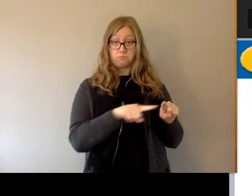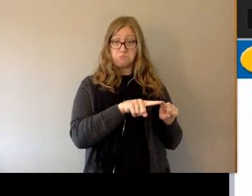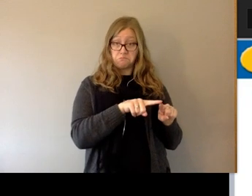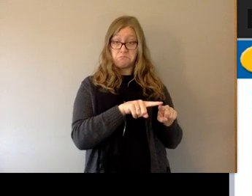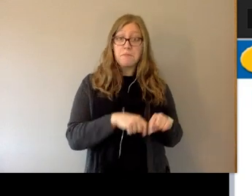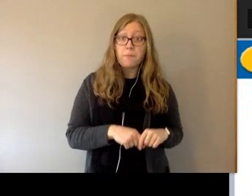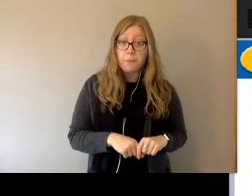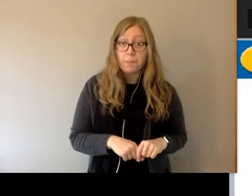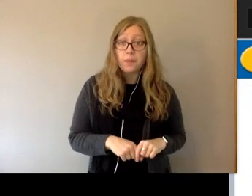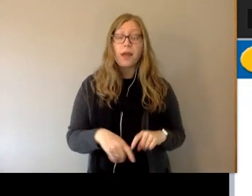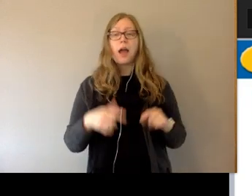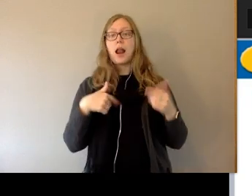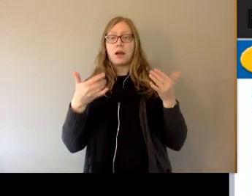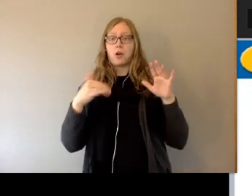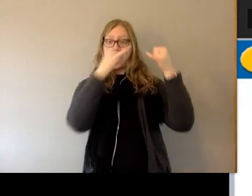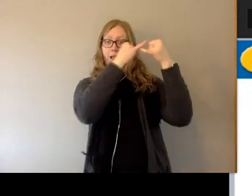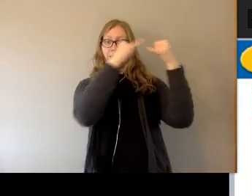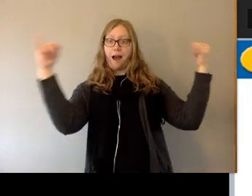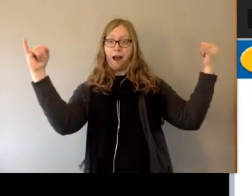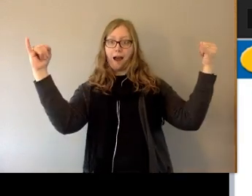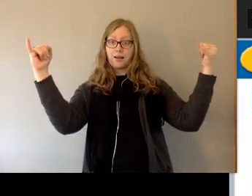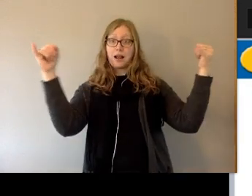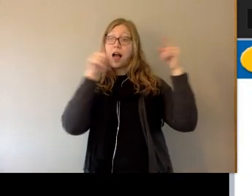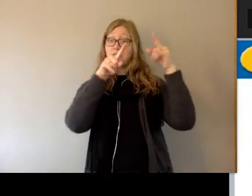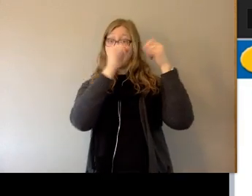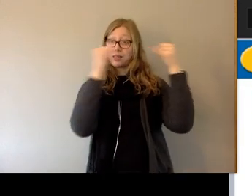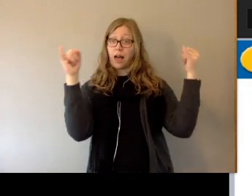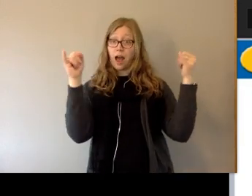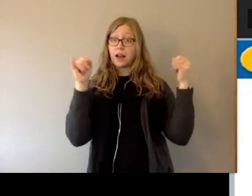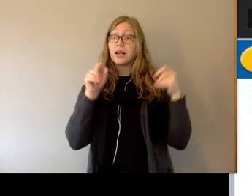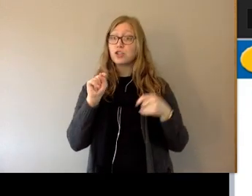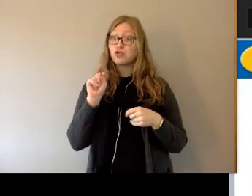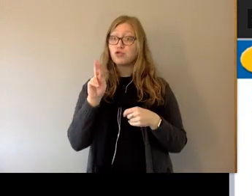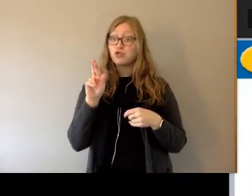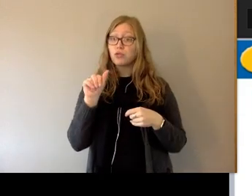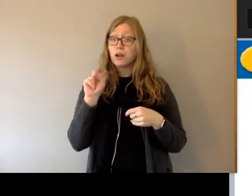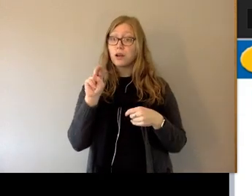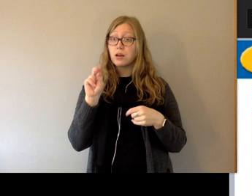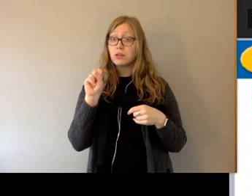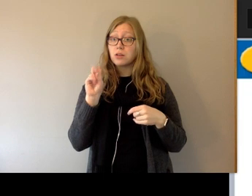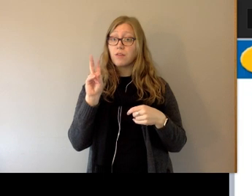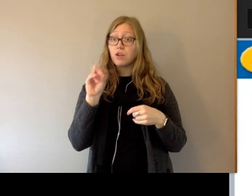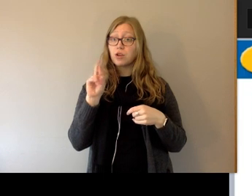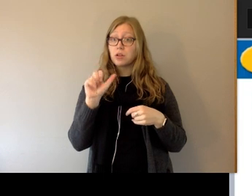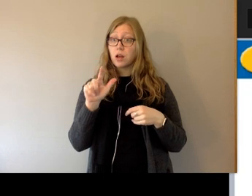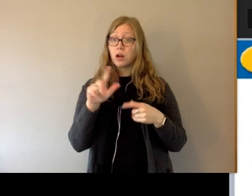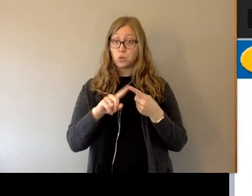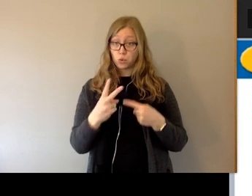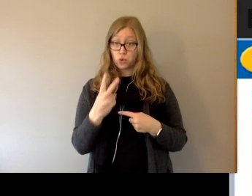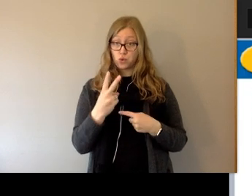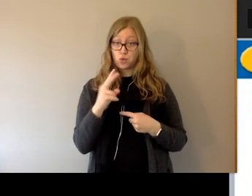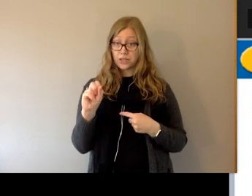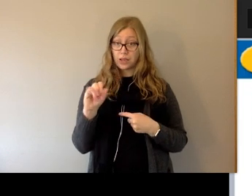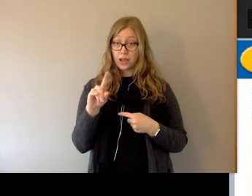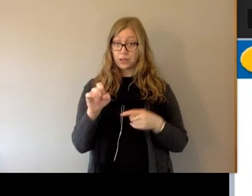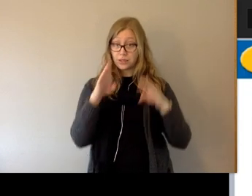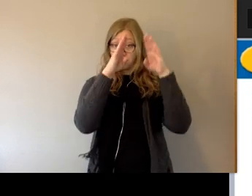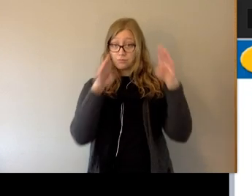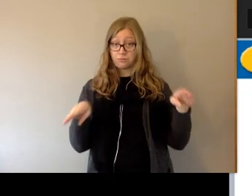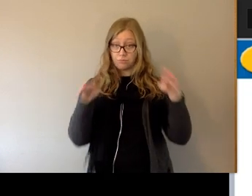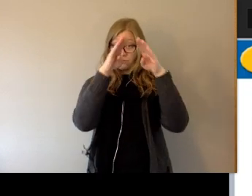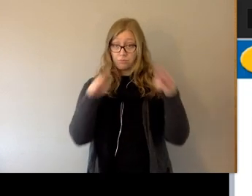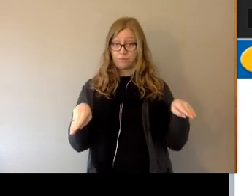transverses, that's a transversal to 2 of the sides, and that line happens to be parallel, like you can see EF has the